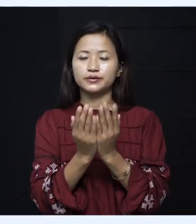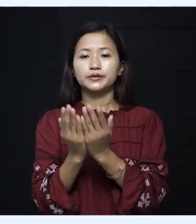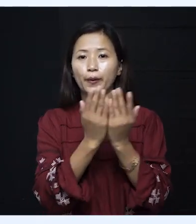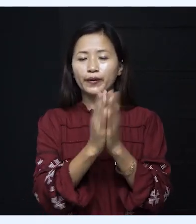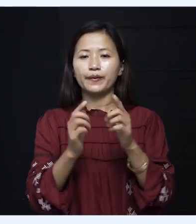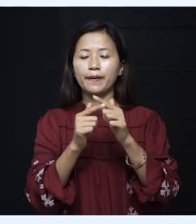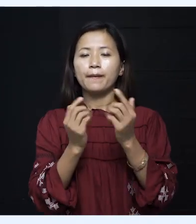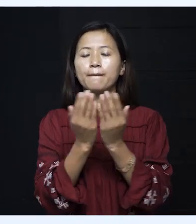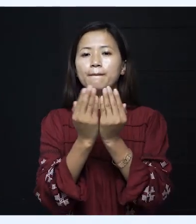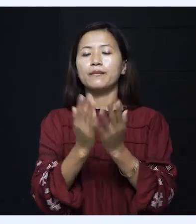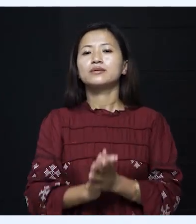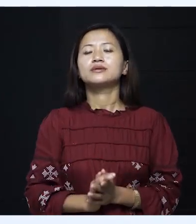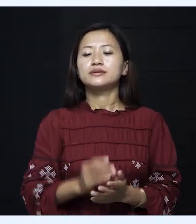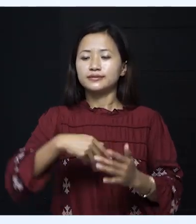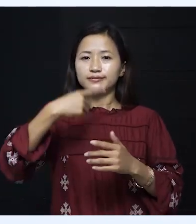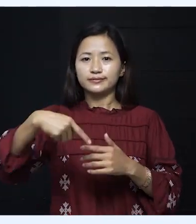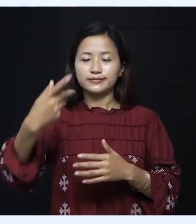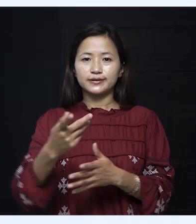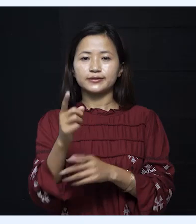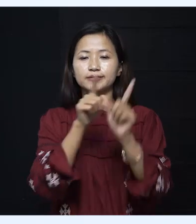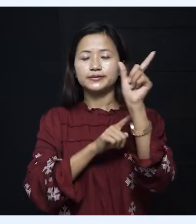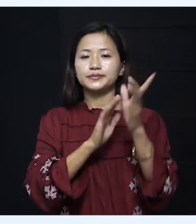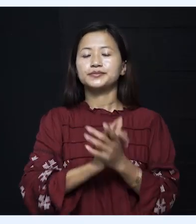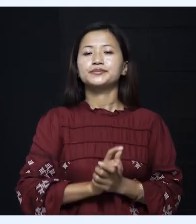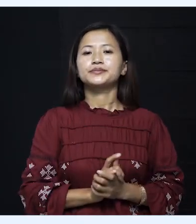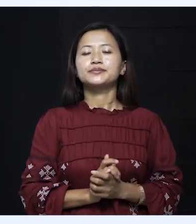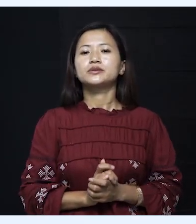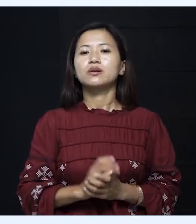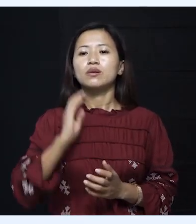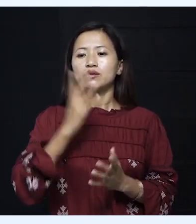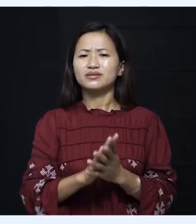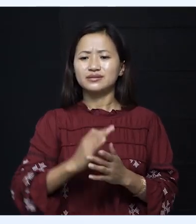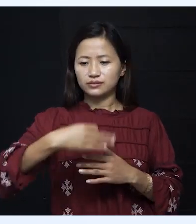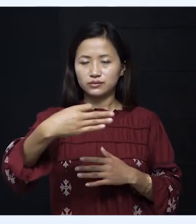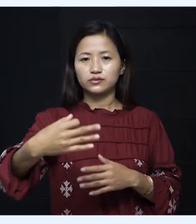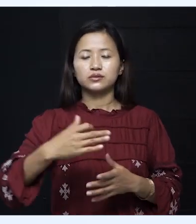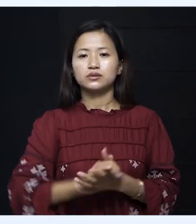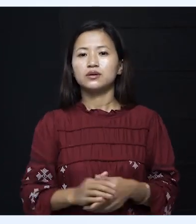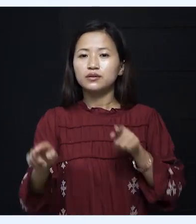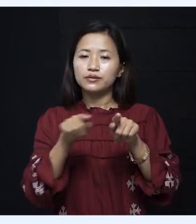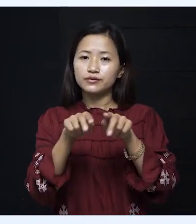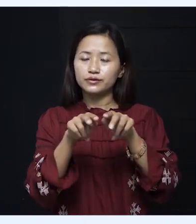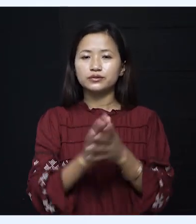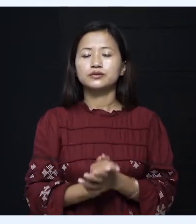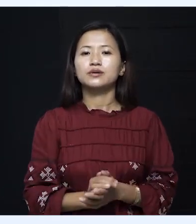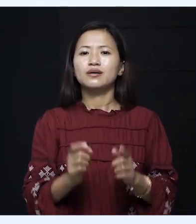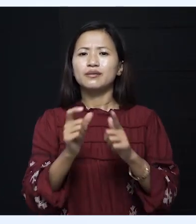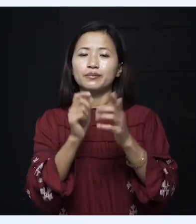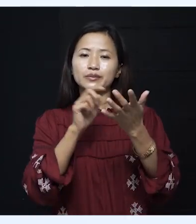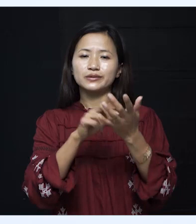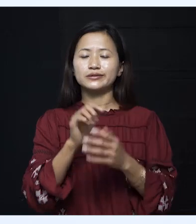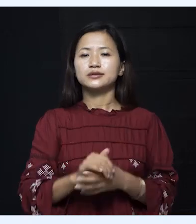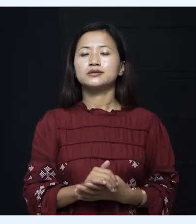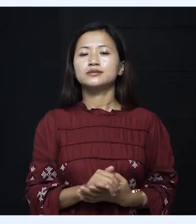by this time next year. So remember, when we say future, we are also referring to predictions here. So the person